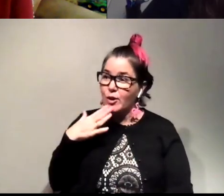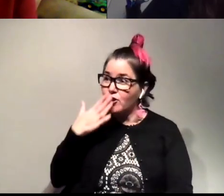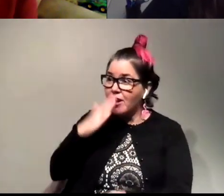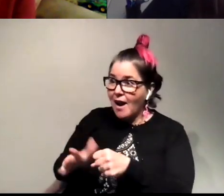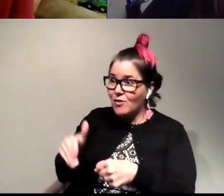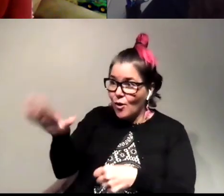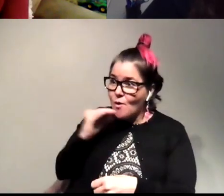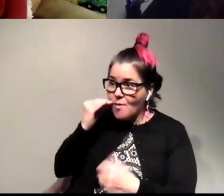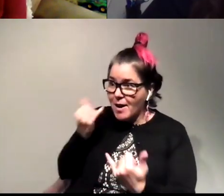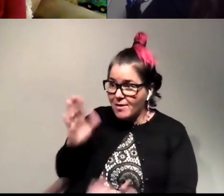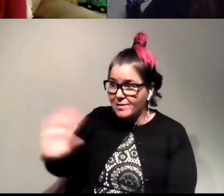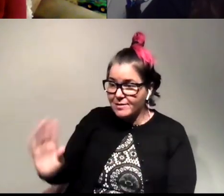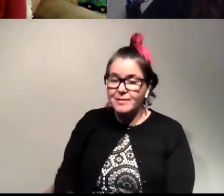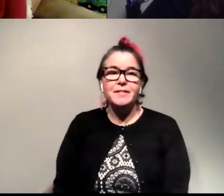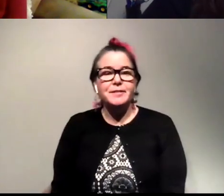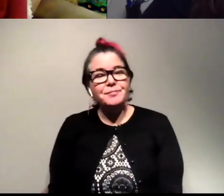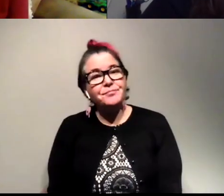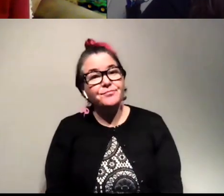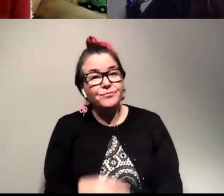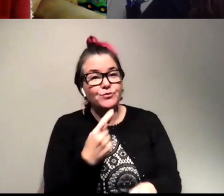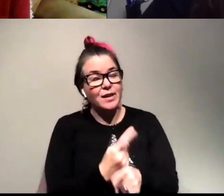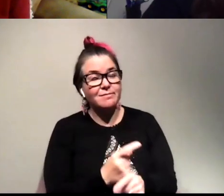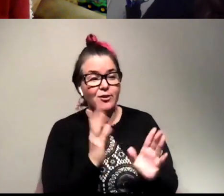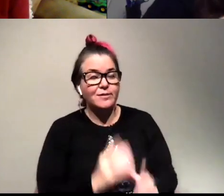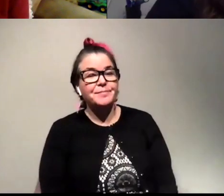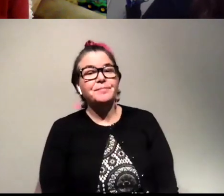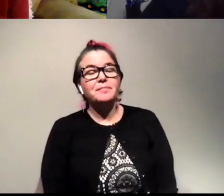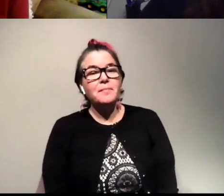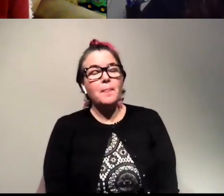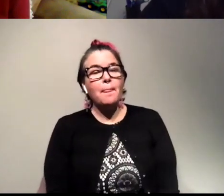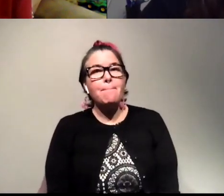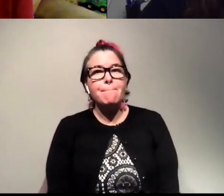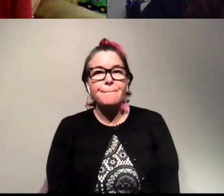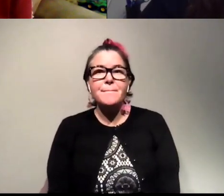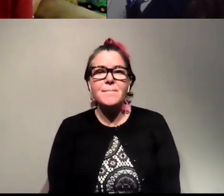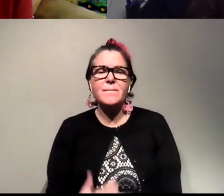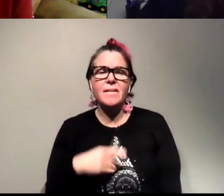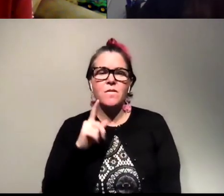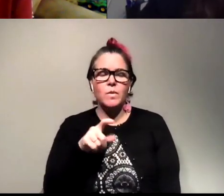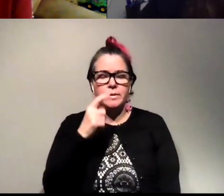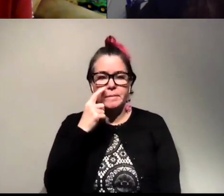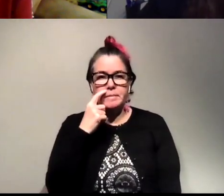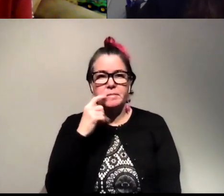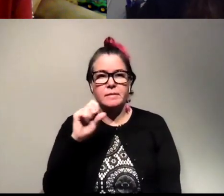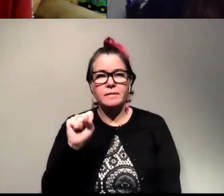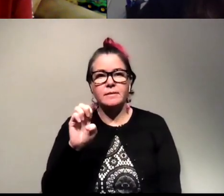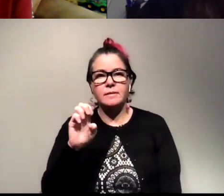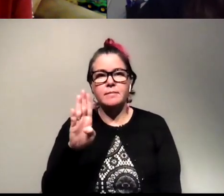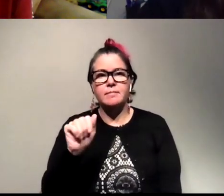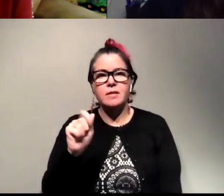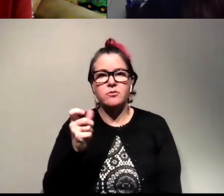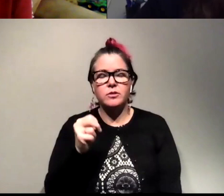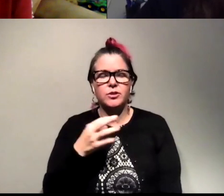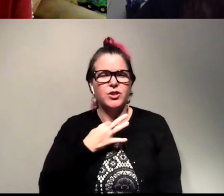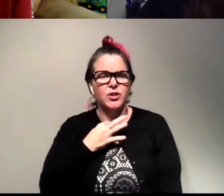home now. Right. It's awesome. So we have a question here from Sebastian. Why is it